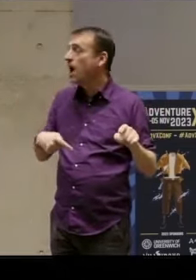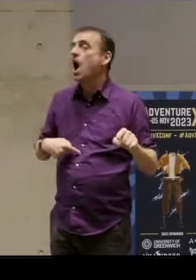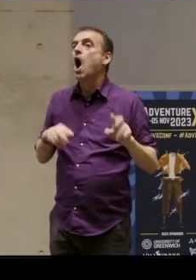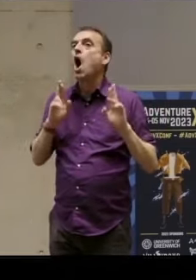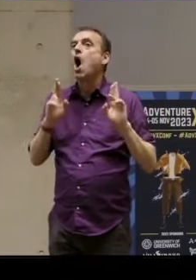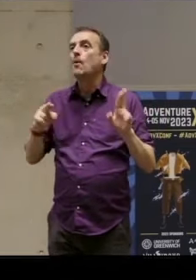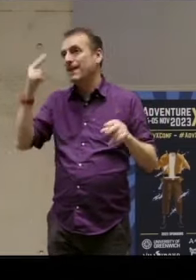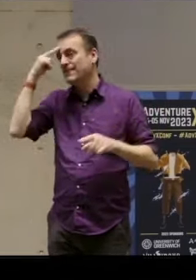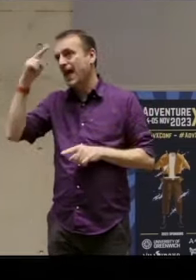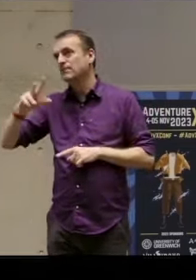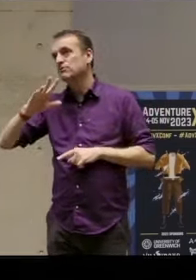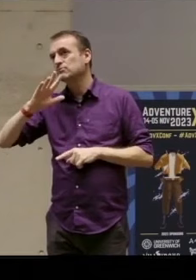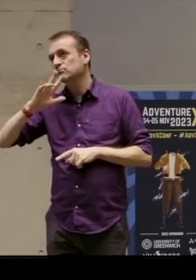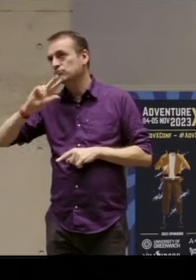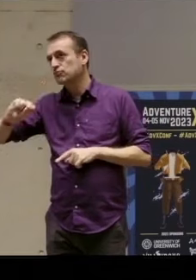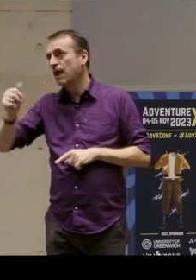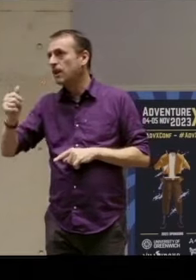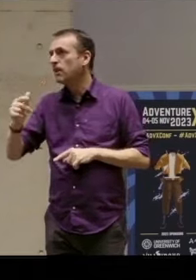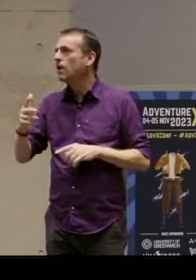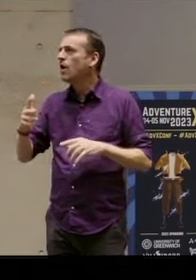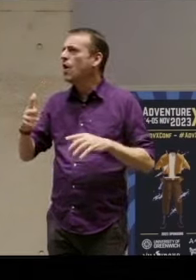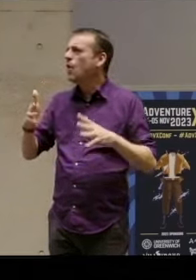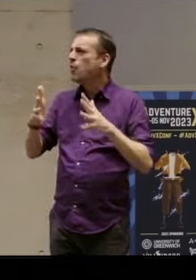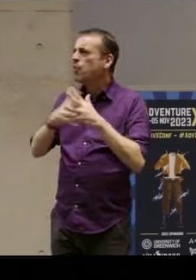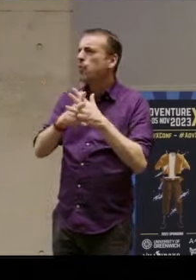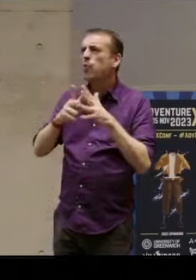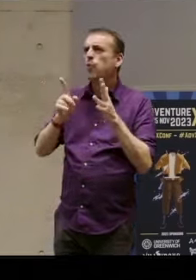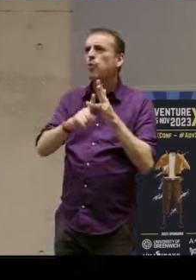correctly. Wohodzk, is it correct?